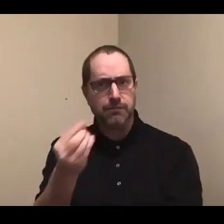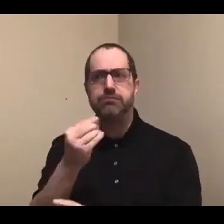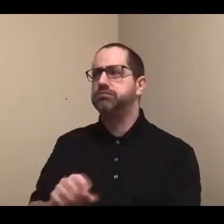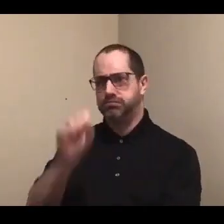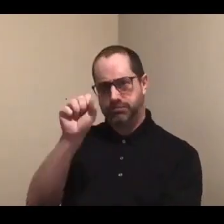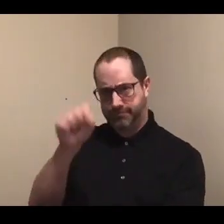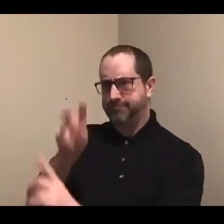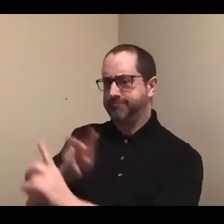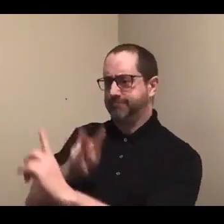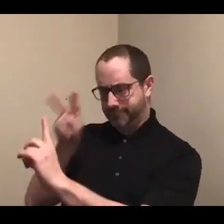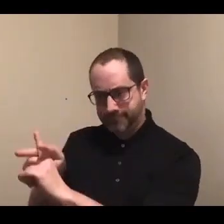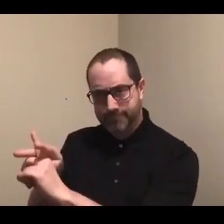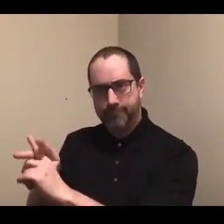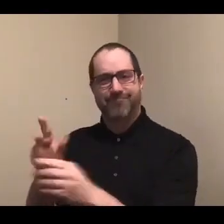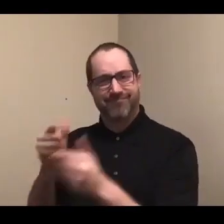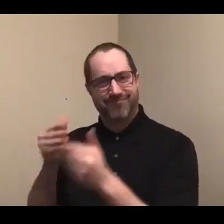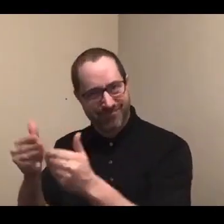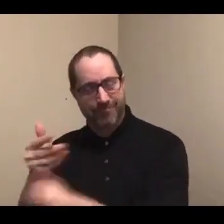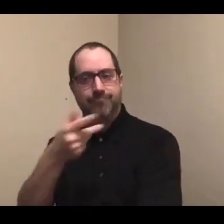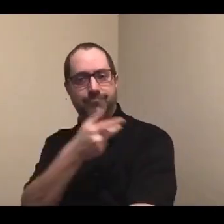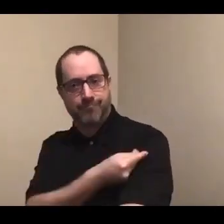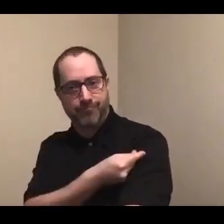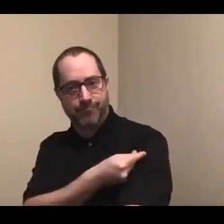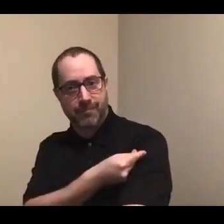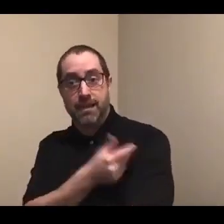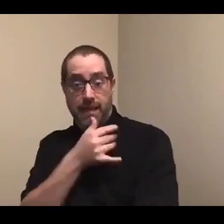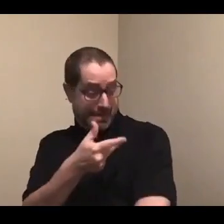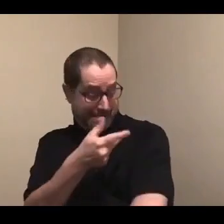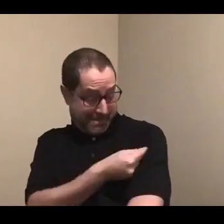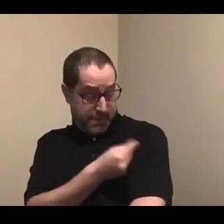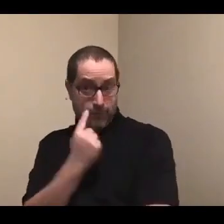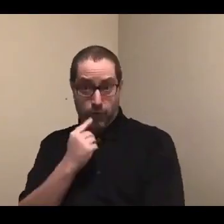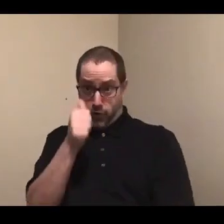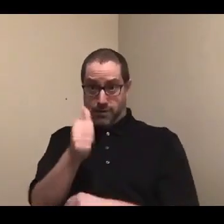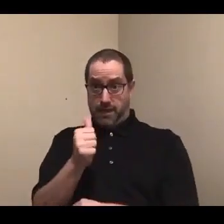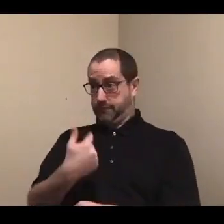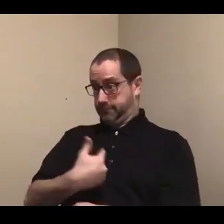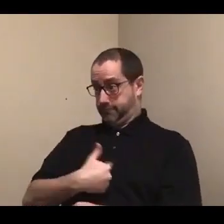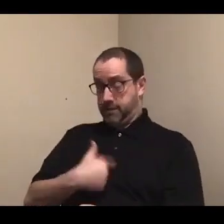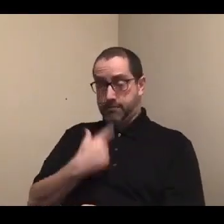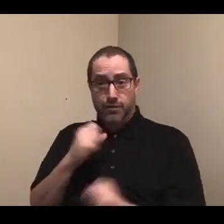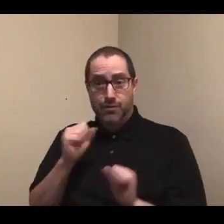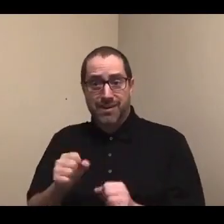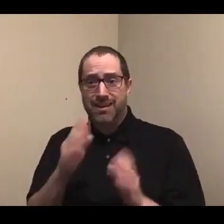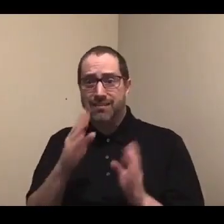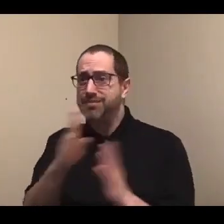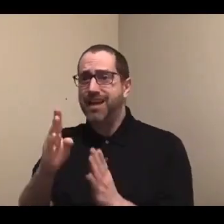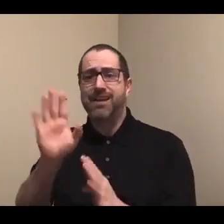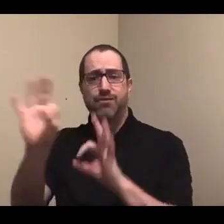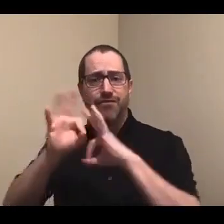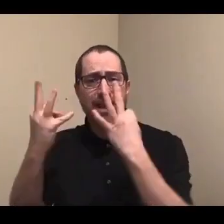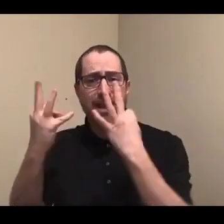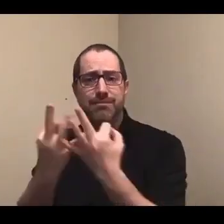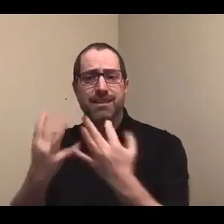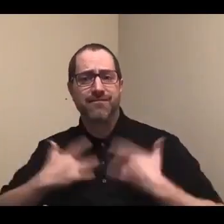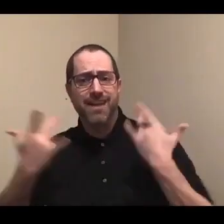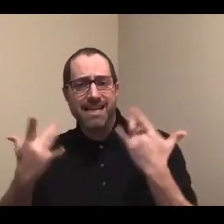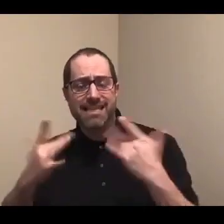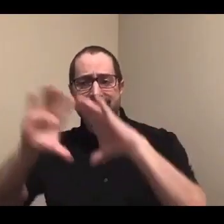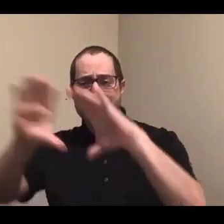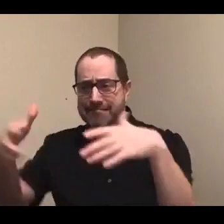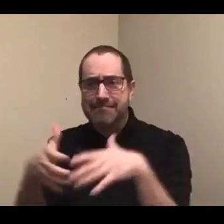not just doing this for your own shot. You're doing this so you can plan the next big event with your family together. You're